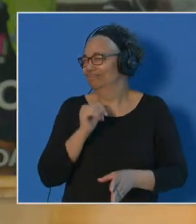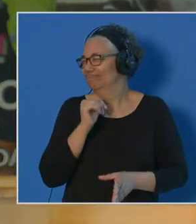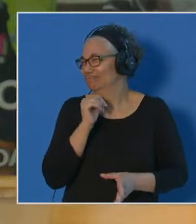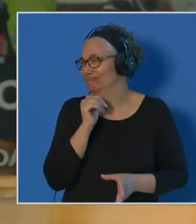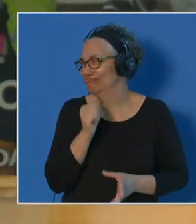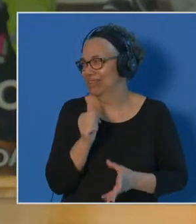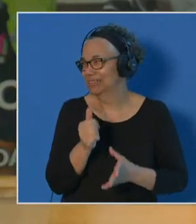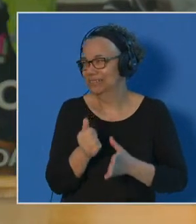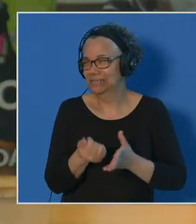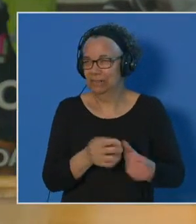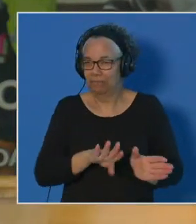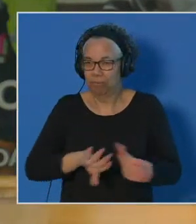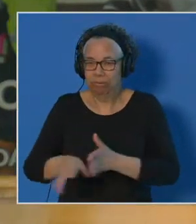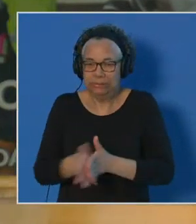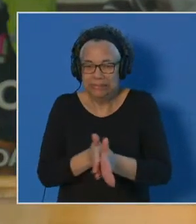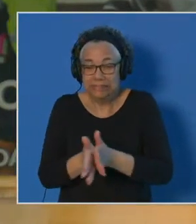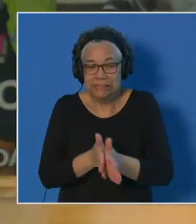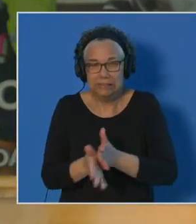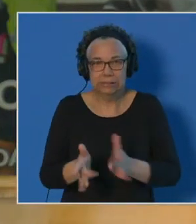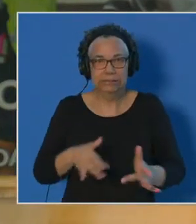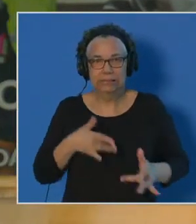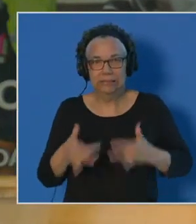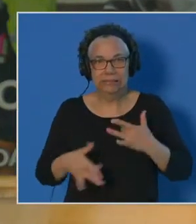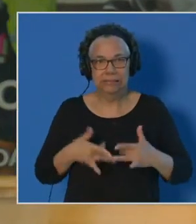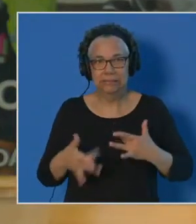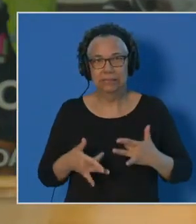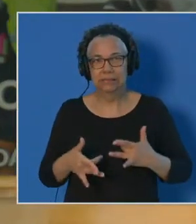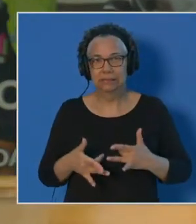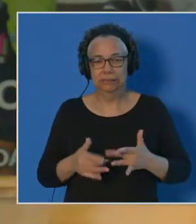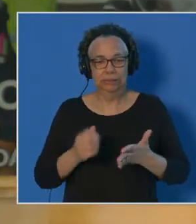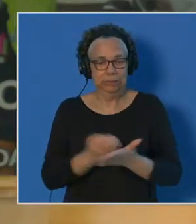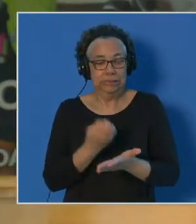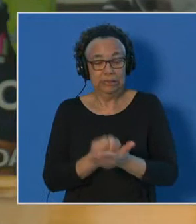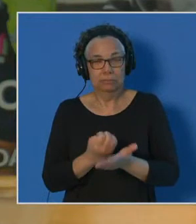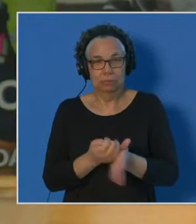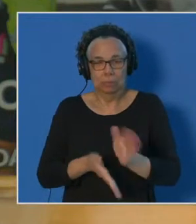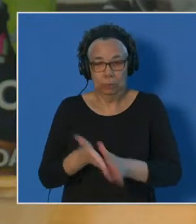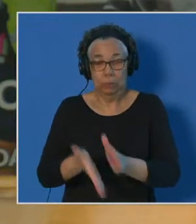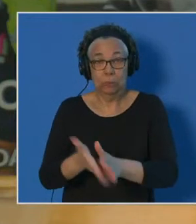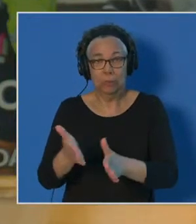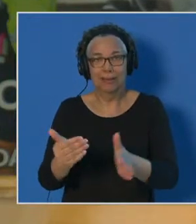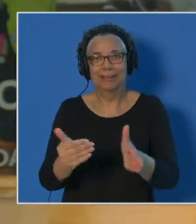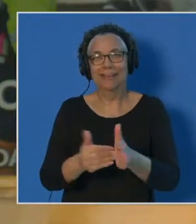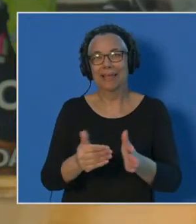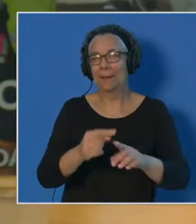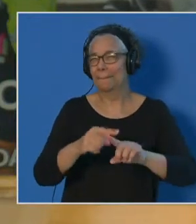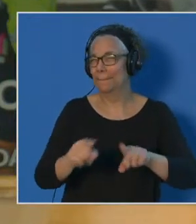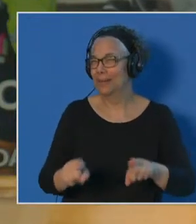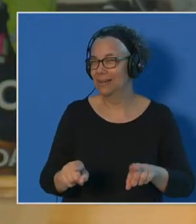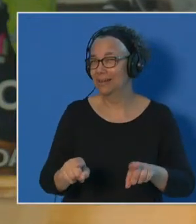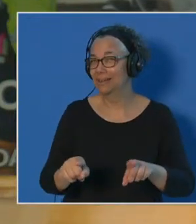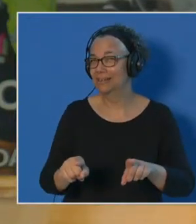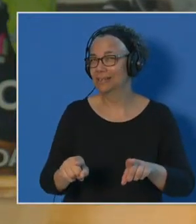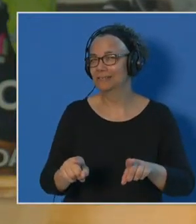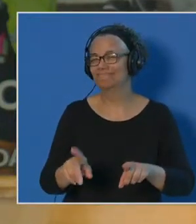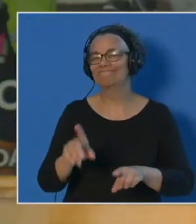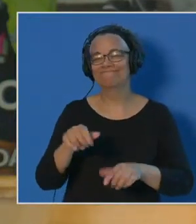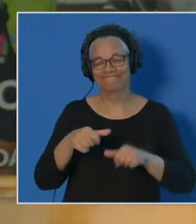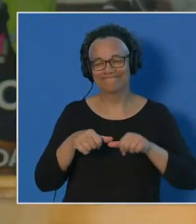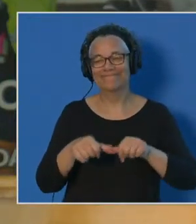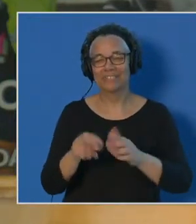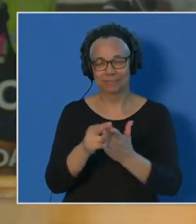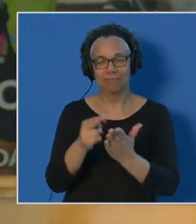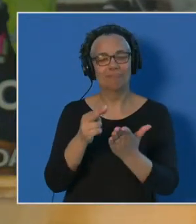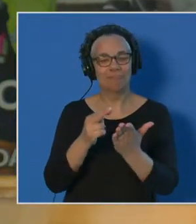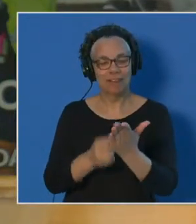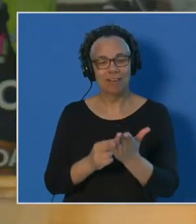to get the economy running again, because clearly we need to, that's very important, but there are still regulations and